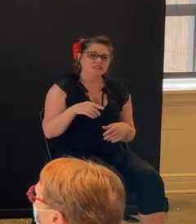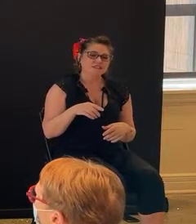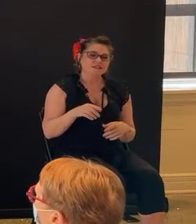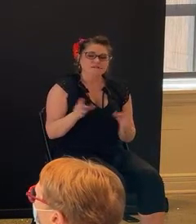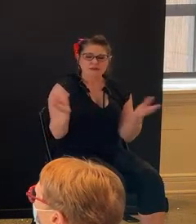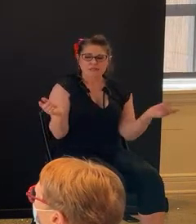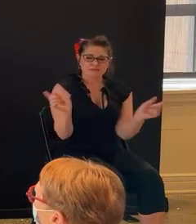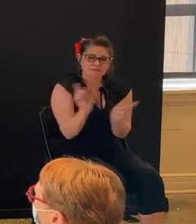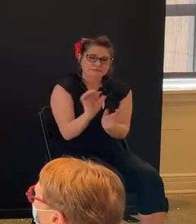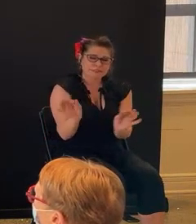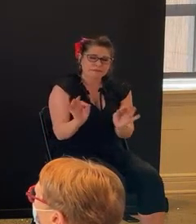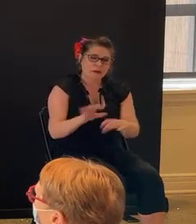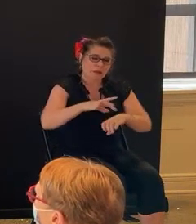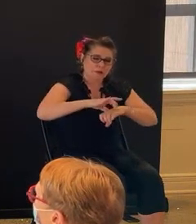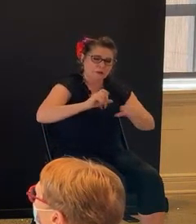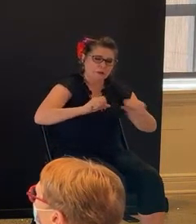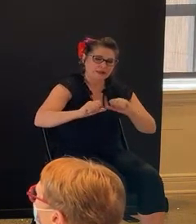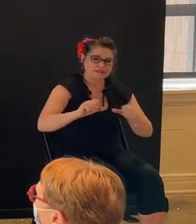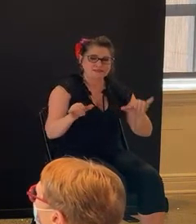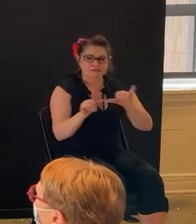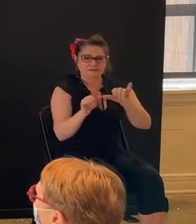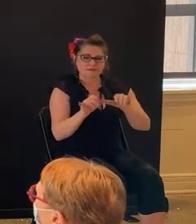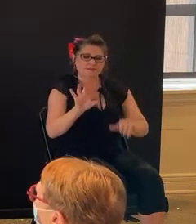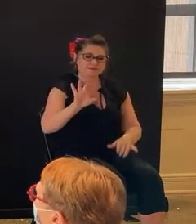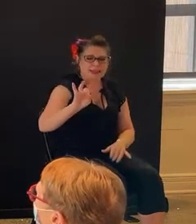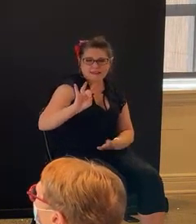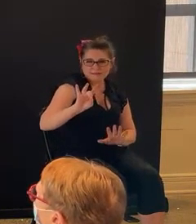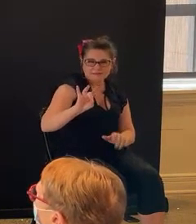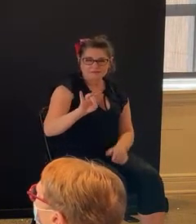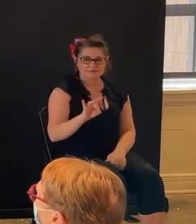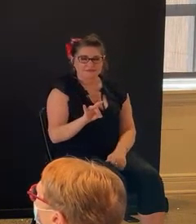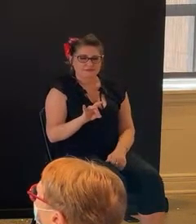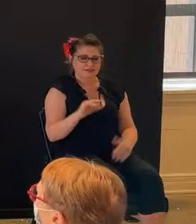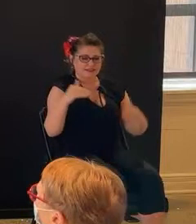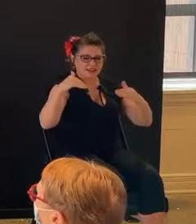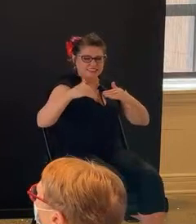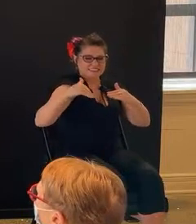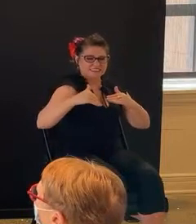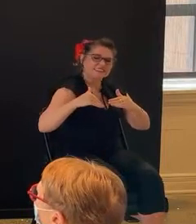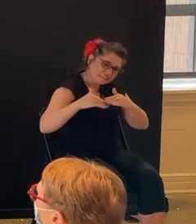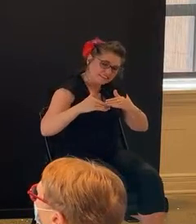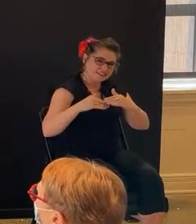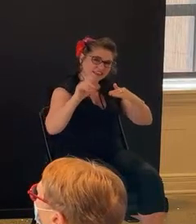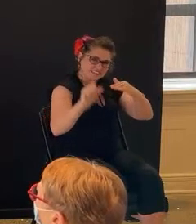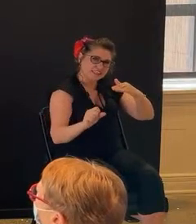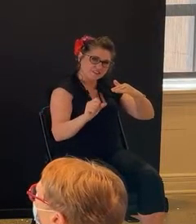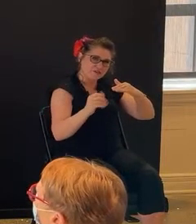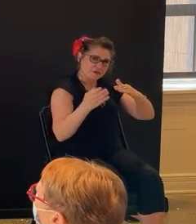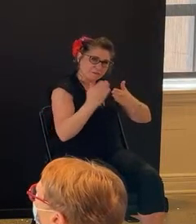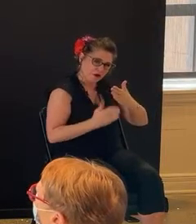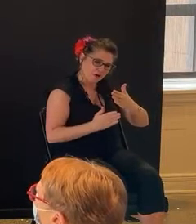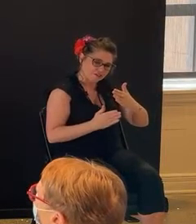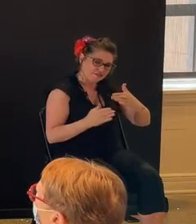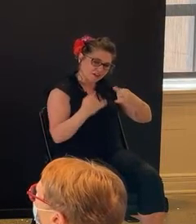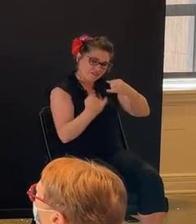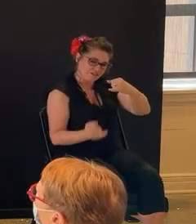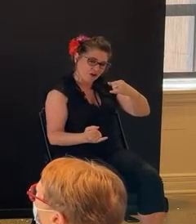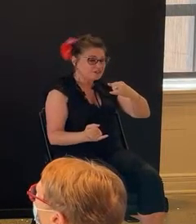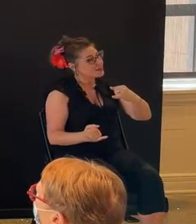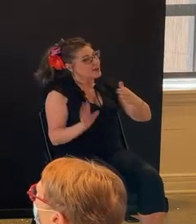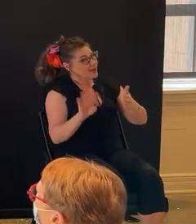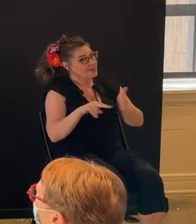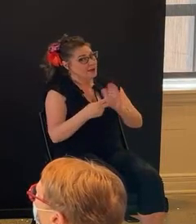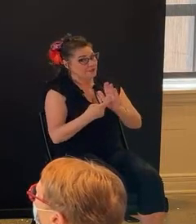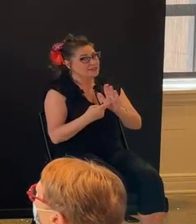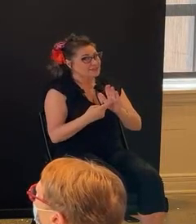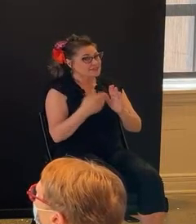quakes, maybe magnitude 8 or so, that only ripped the southern half of the fault, which means, you know, if you do the math, that